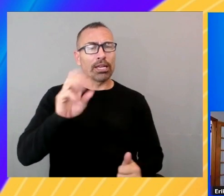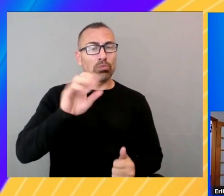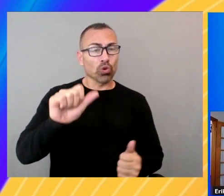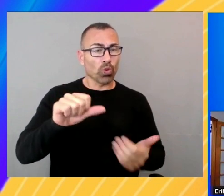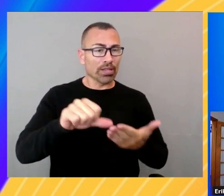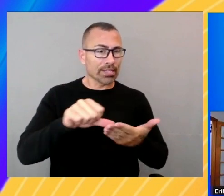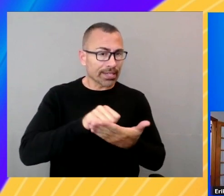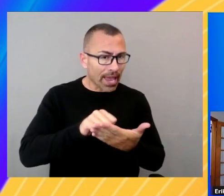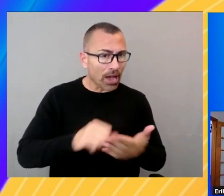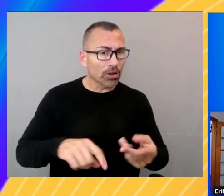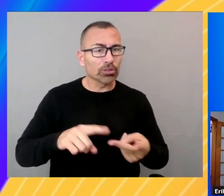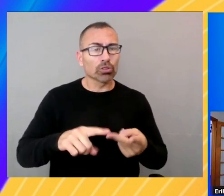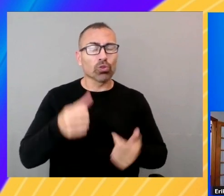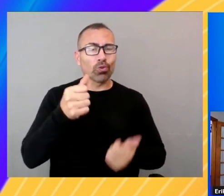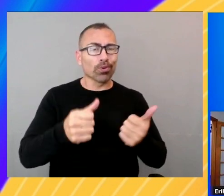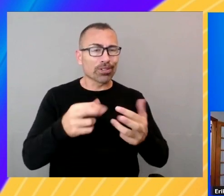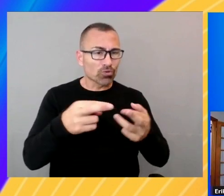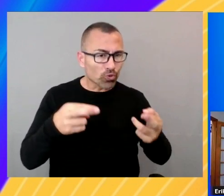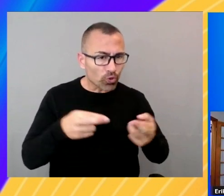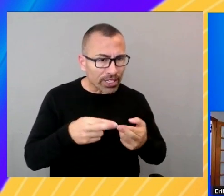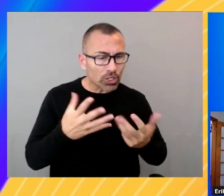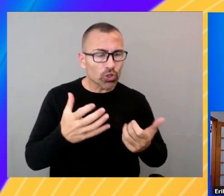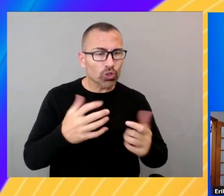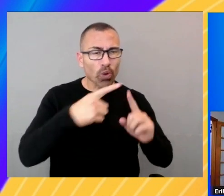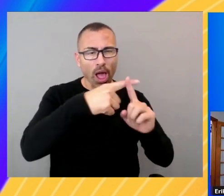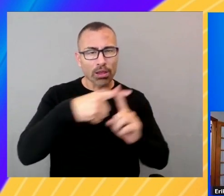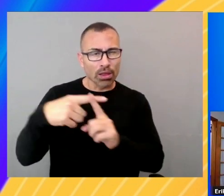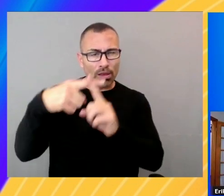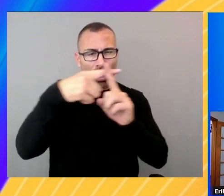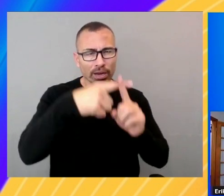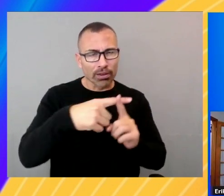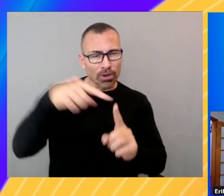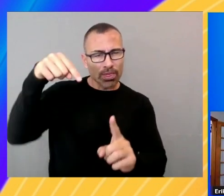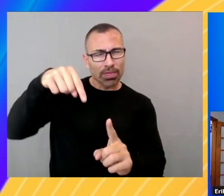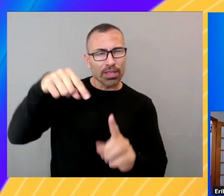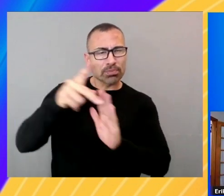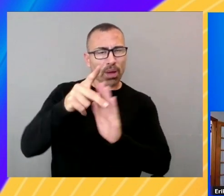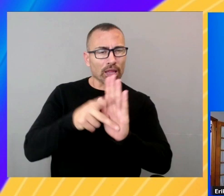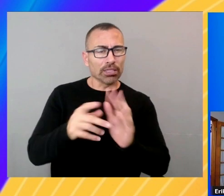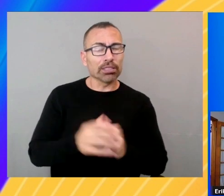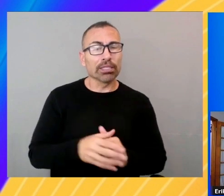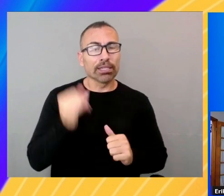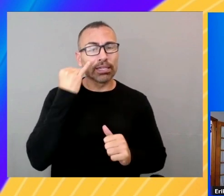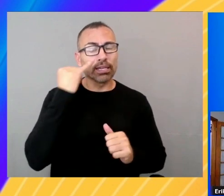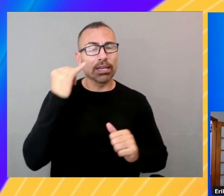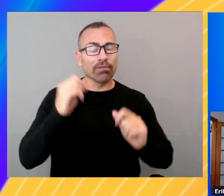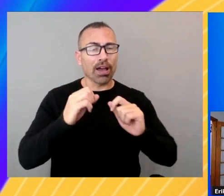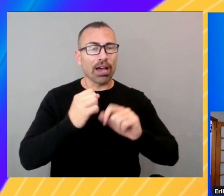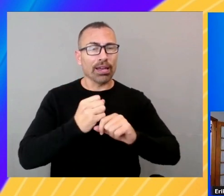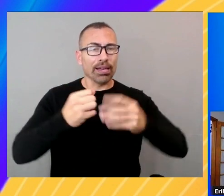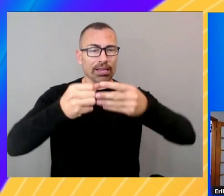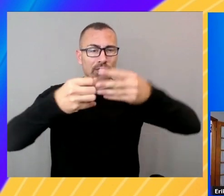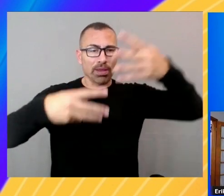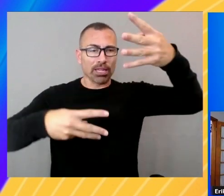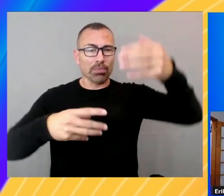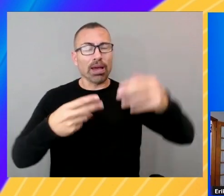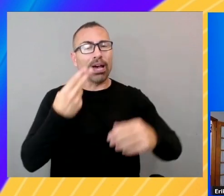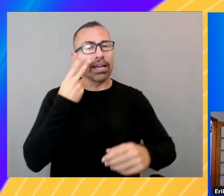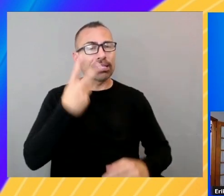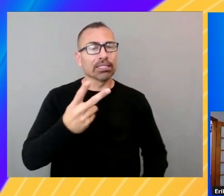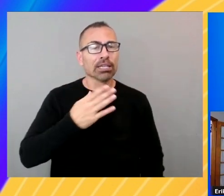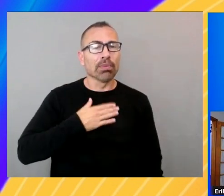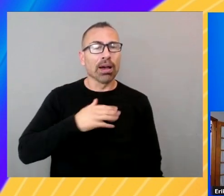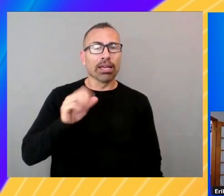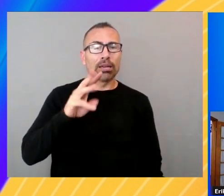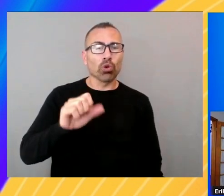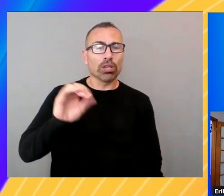policy. So if I were to expand this out, I can see my AWS OU broken up here. So in here, I could